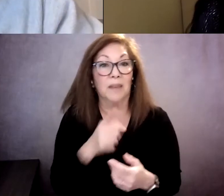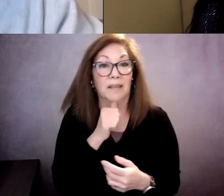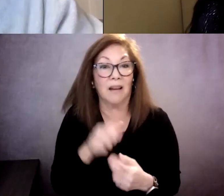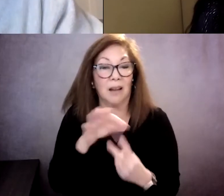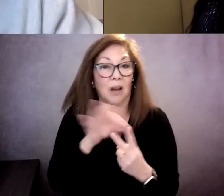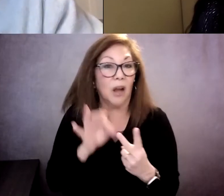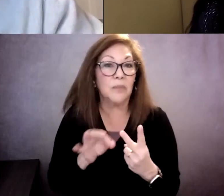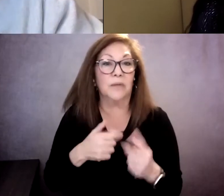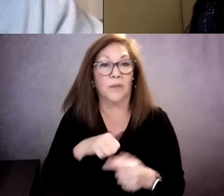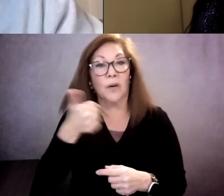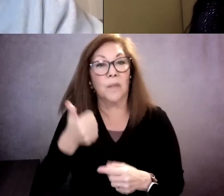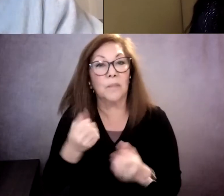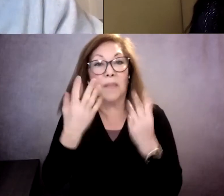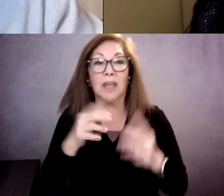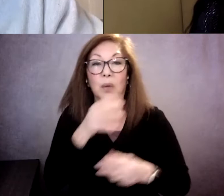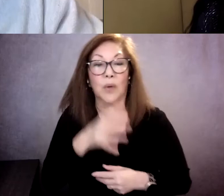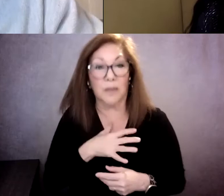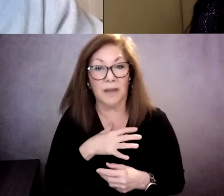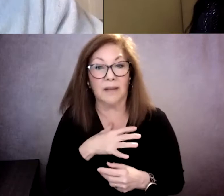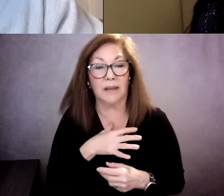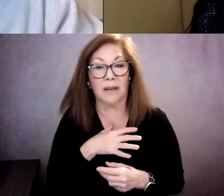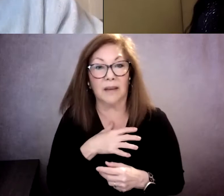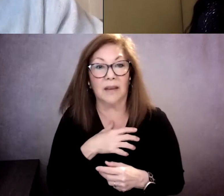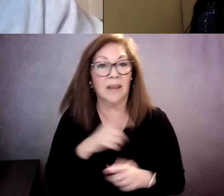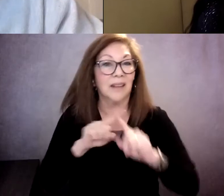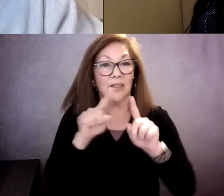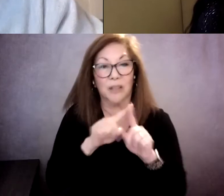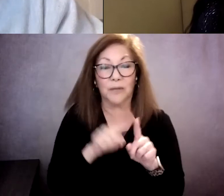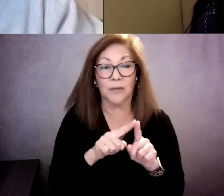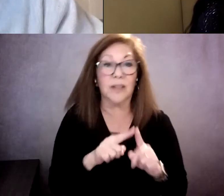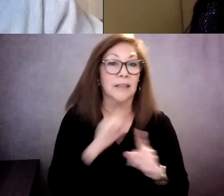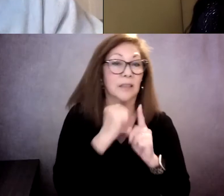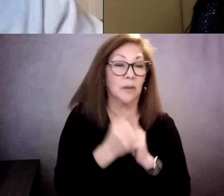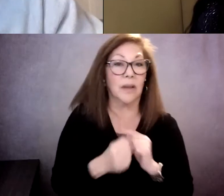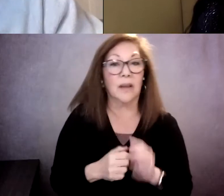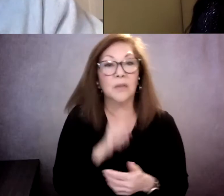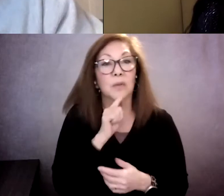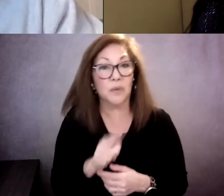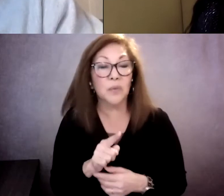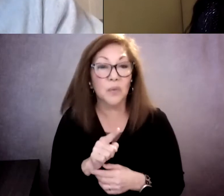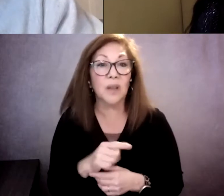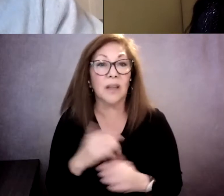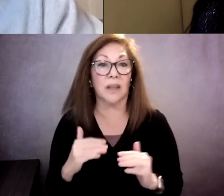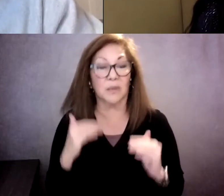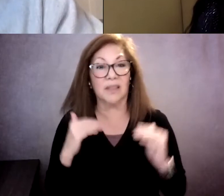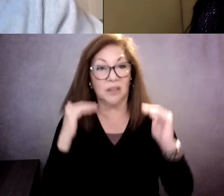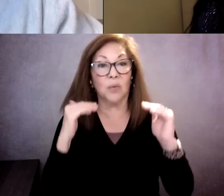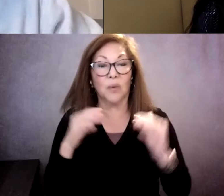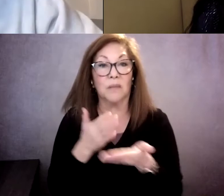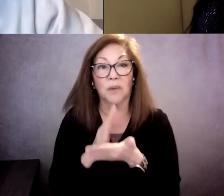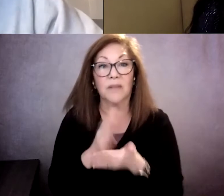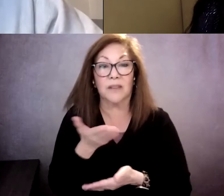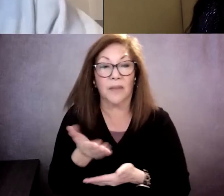for a lot of women in a completely different scenario. So there definitely was a degree of privilege there. But